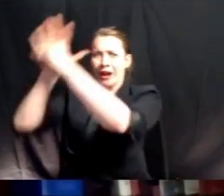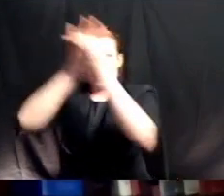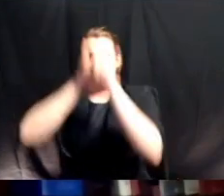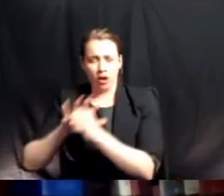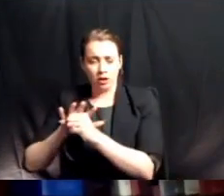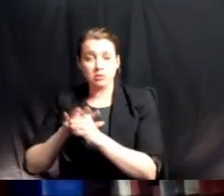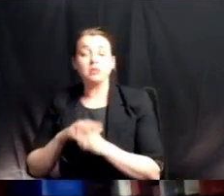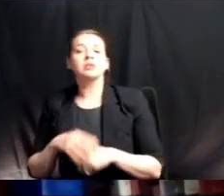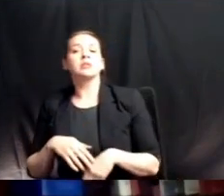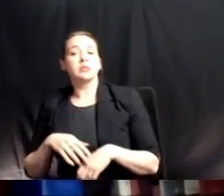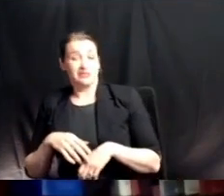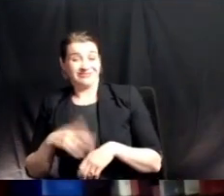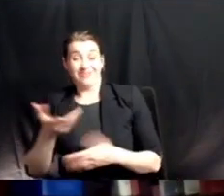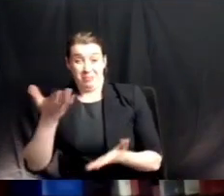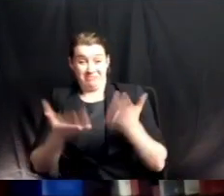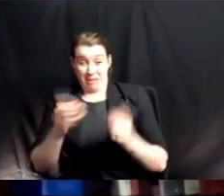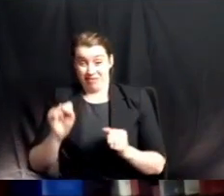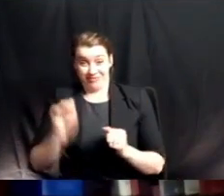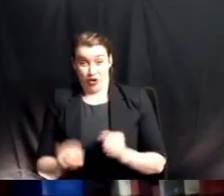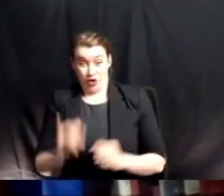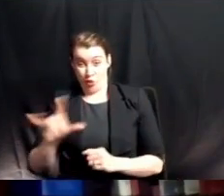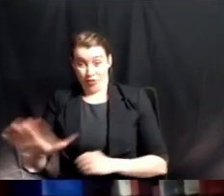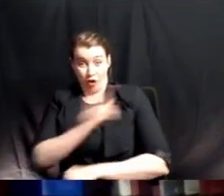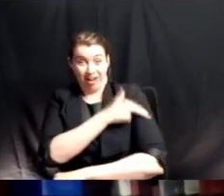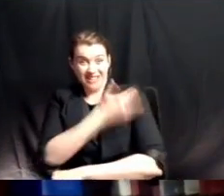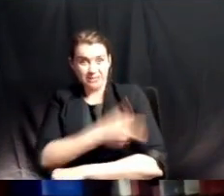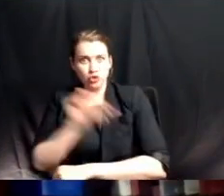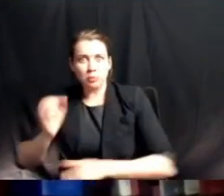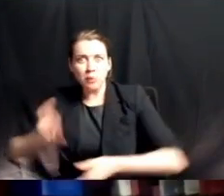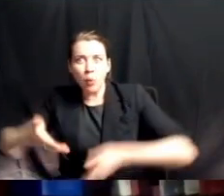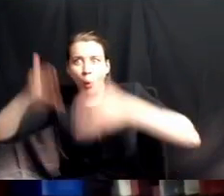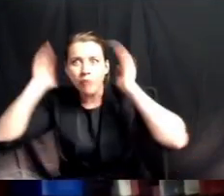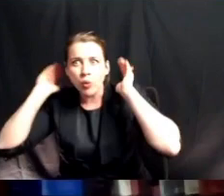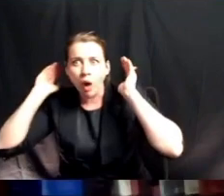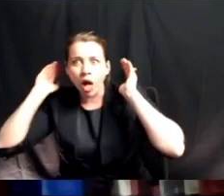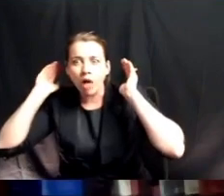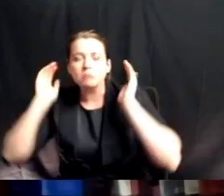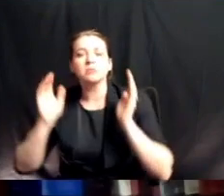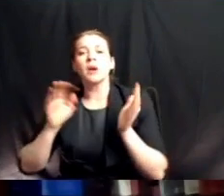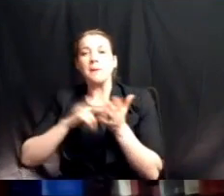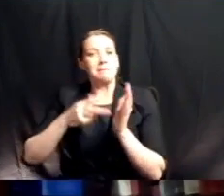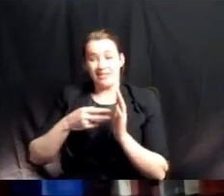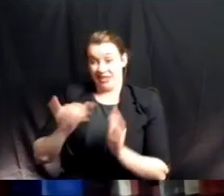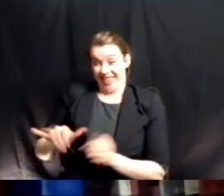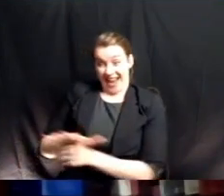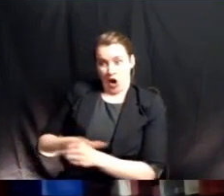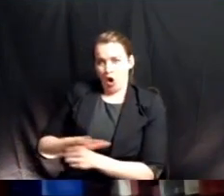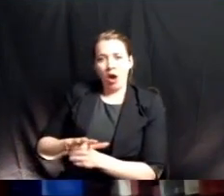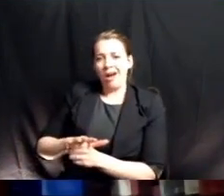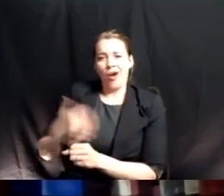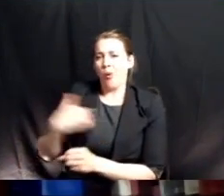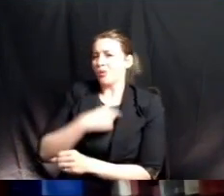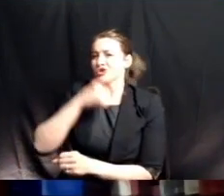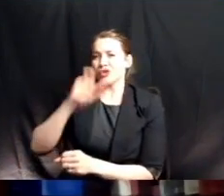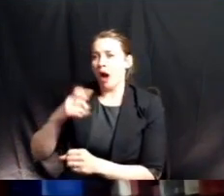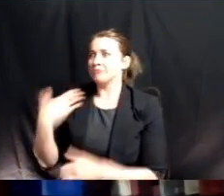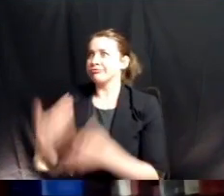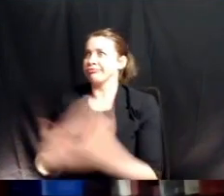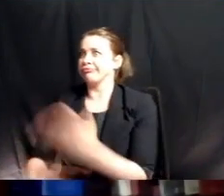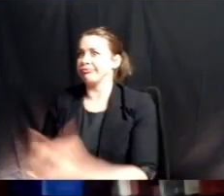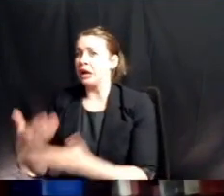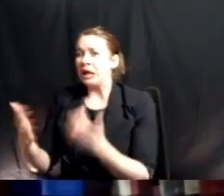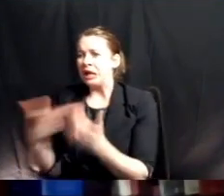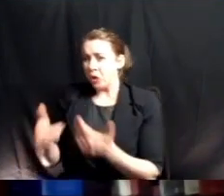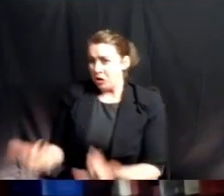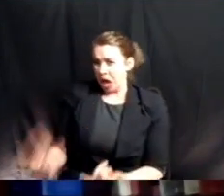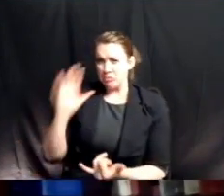quickly overrun by a rapid spike, and that's why we should not move even slightly more quickly into phase 3 despite currently low hospitalization rates. Given